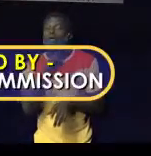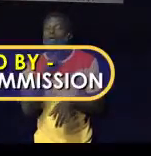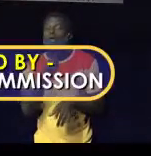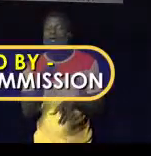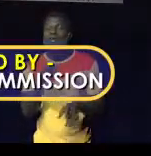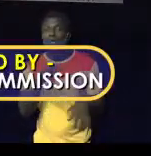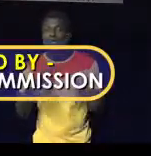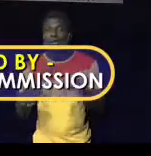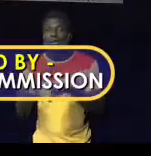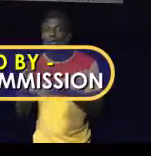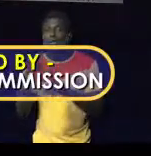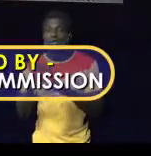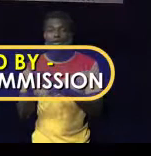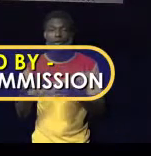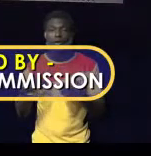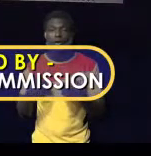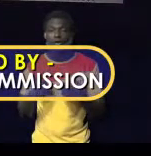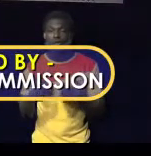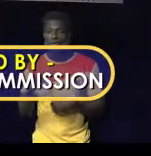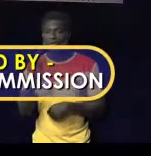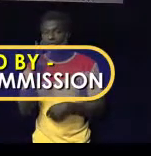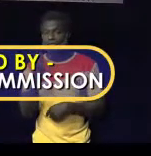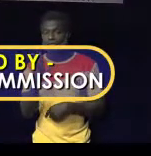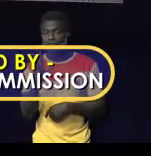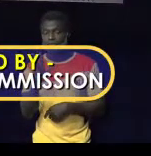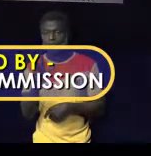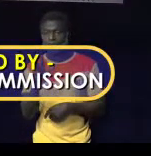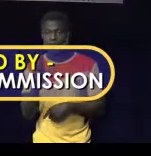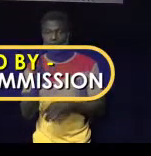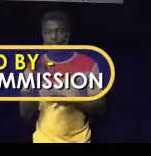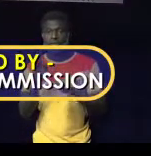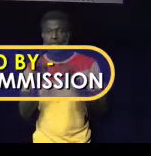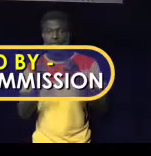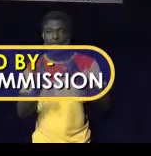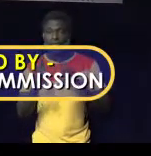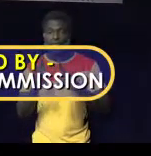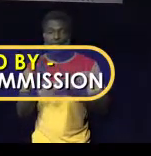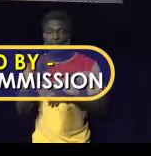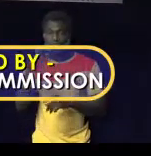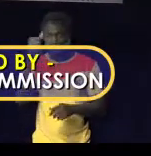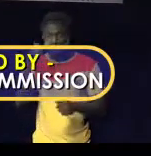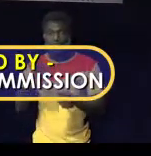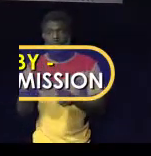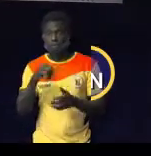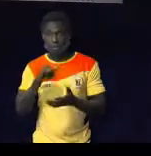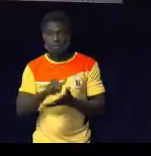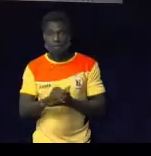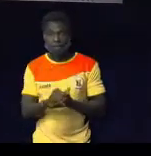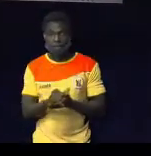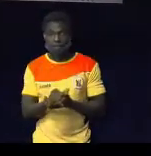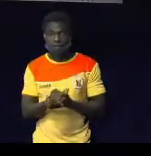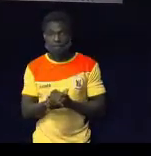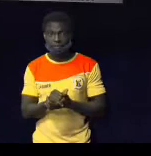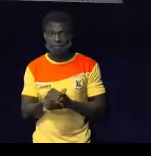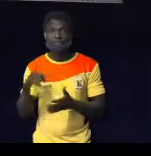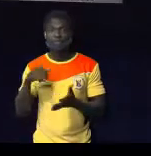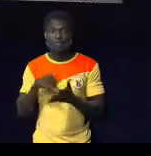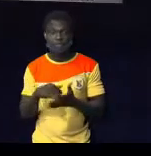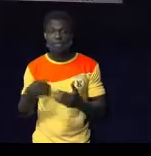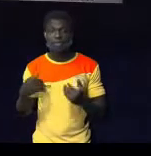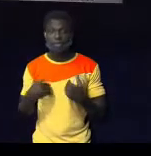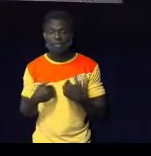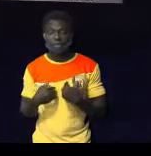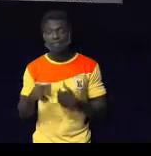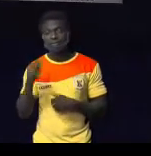adjectives, adverbs have 3 degrees. I believe you remember that in our adjective lesson. Adverbs